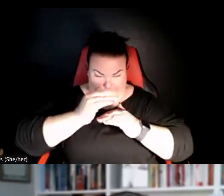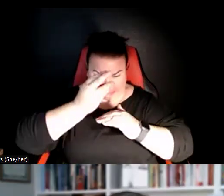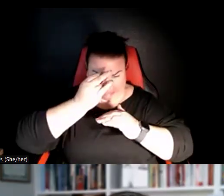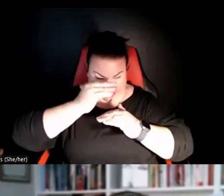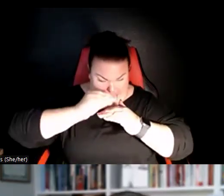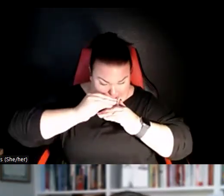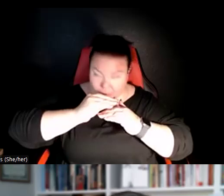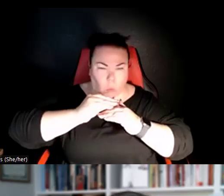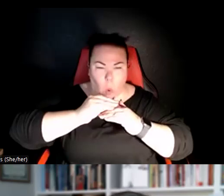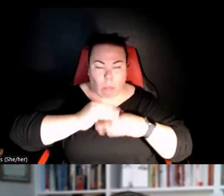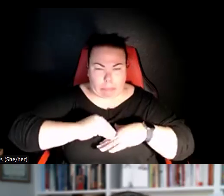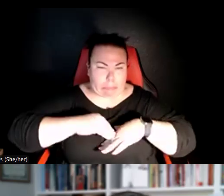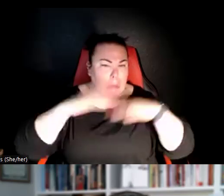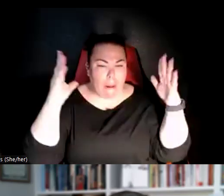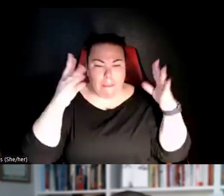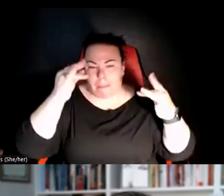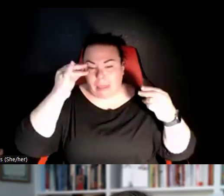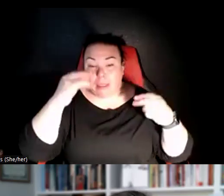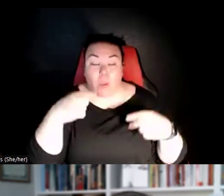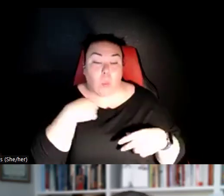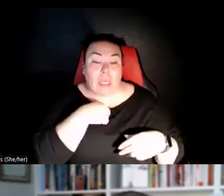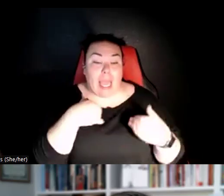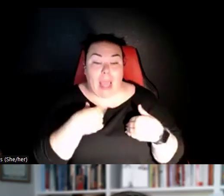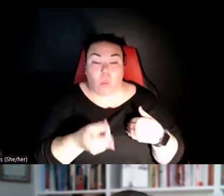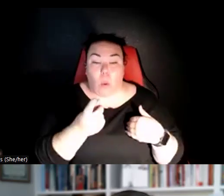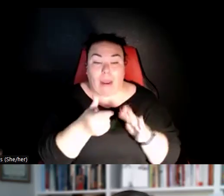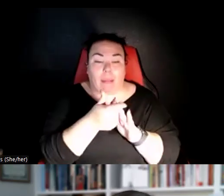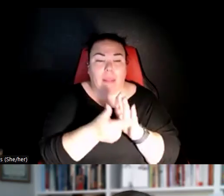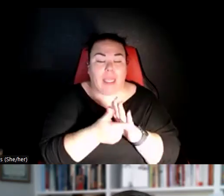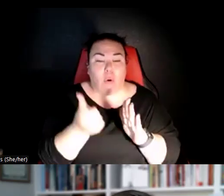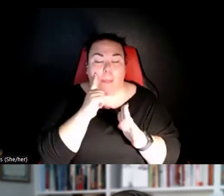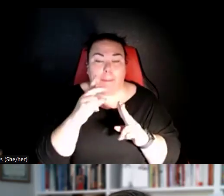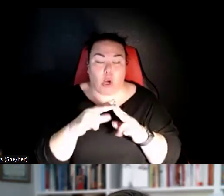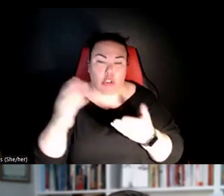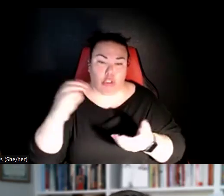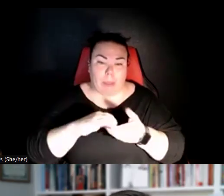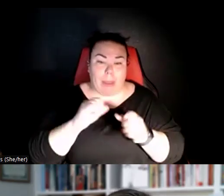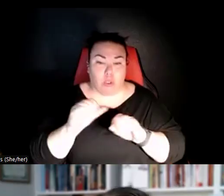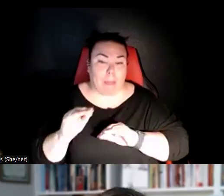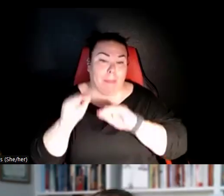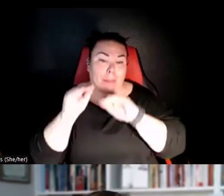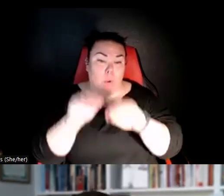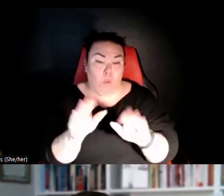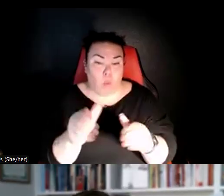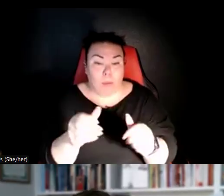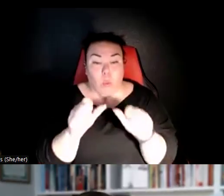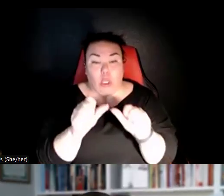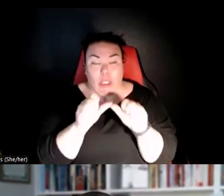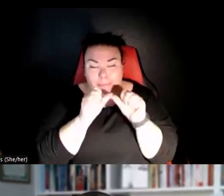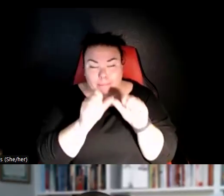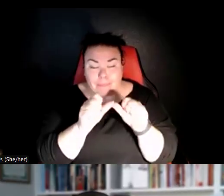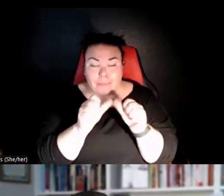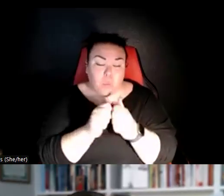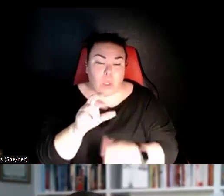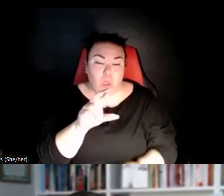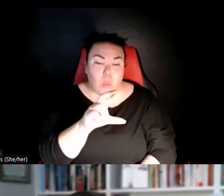legal partnership, we had them move into one of the rooms, and we were able to still keep restraining orders going through that process.